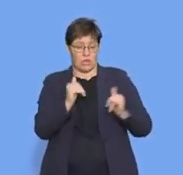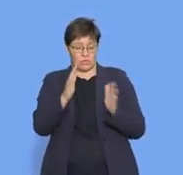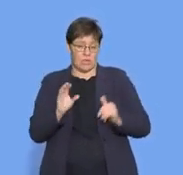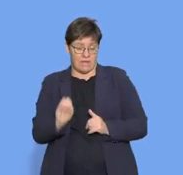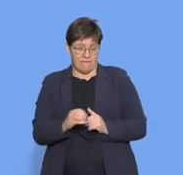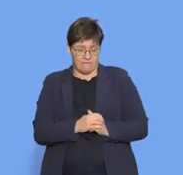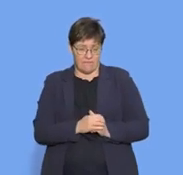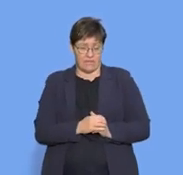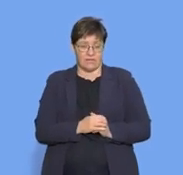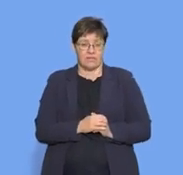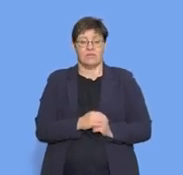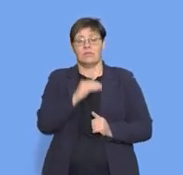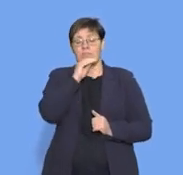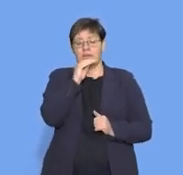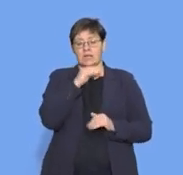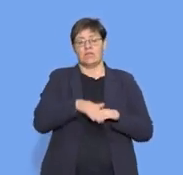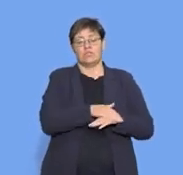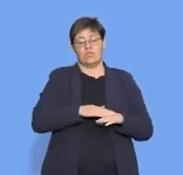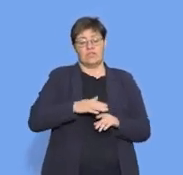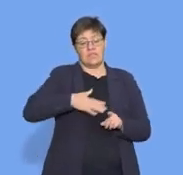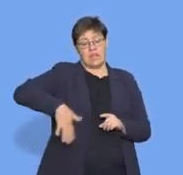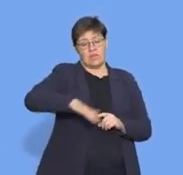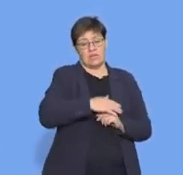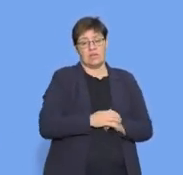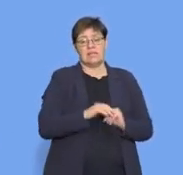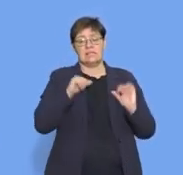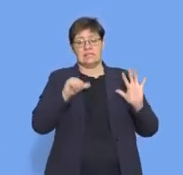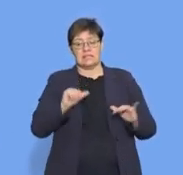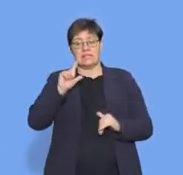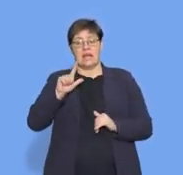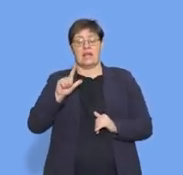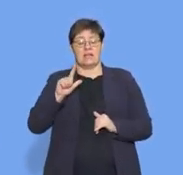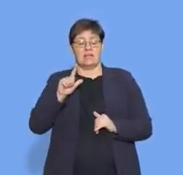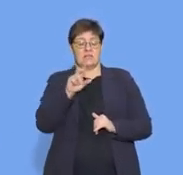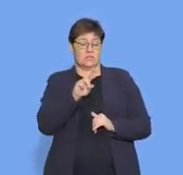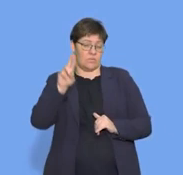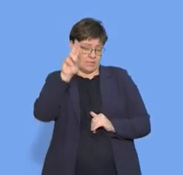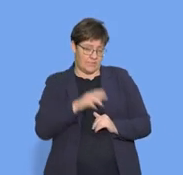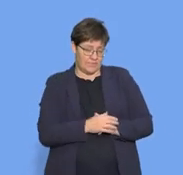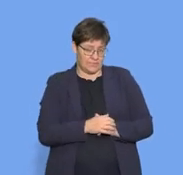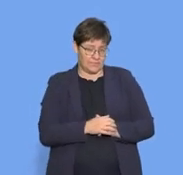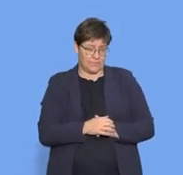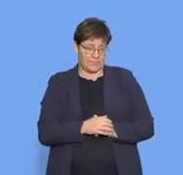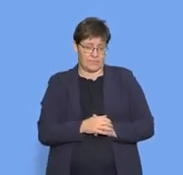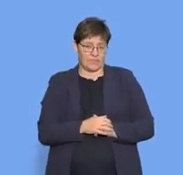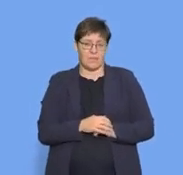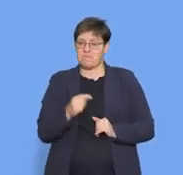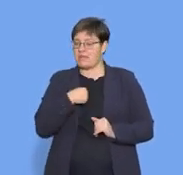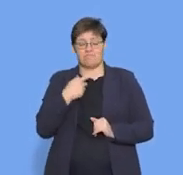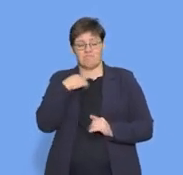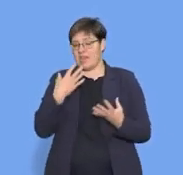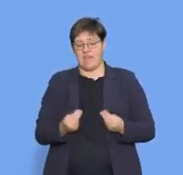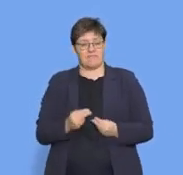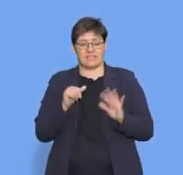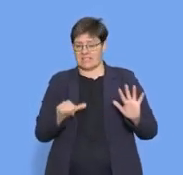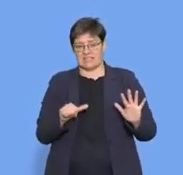6 squares, it means that the surface area of the cube is 6L squared. But I am going